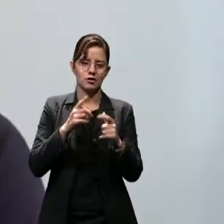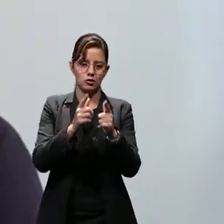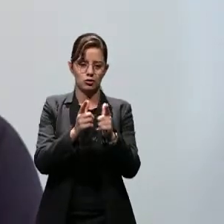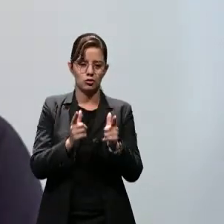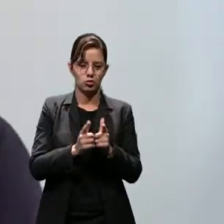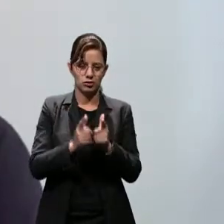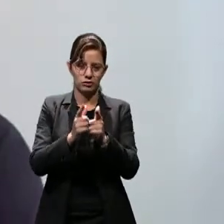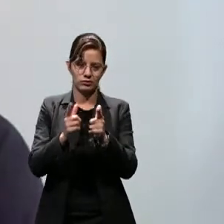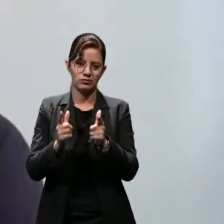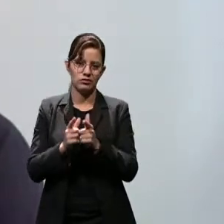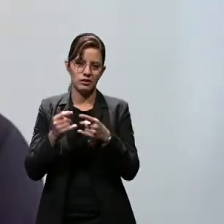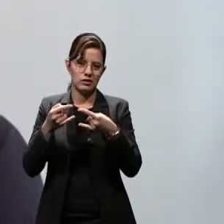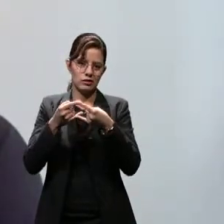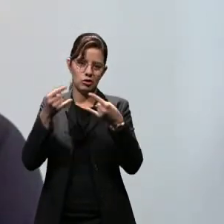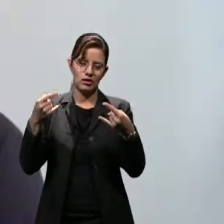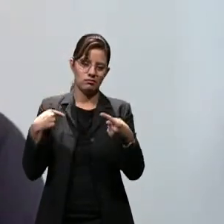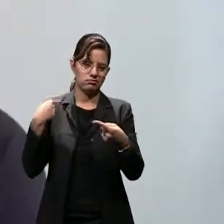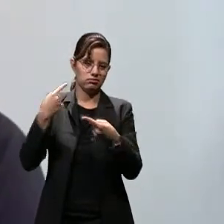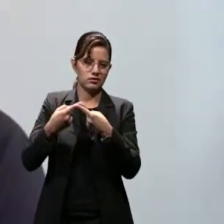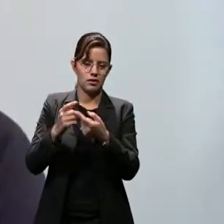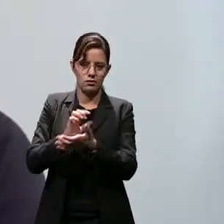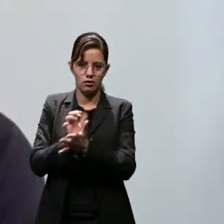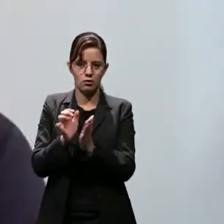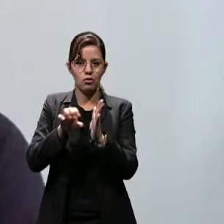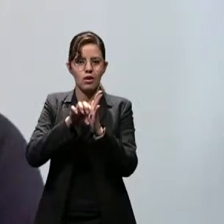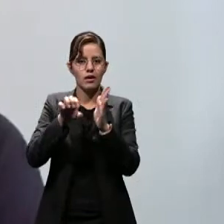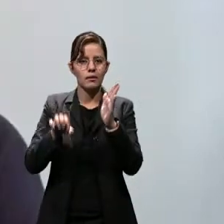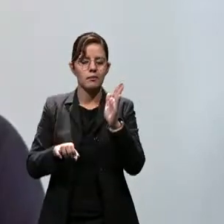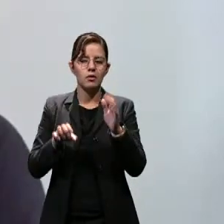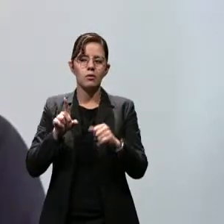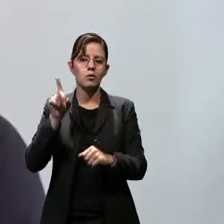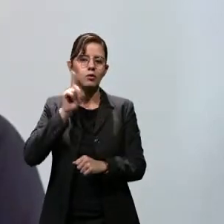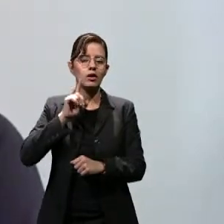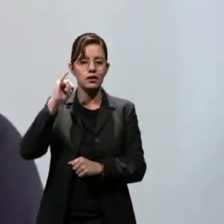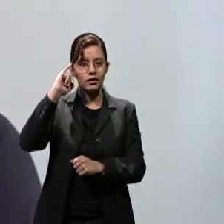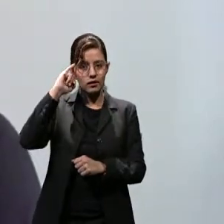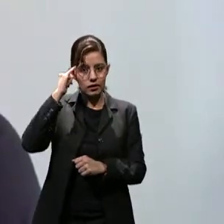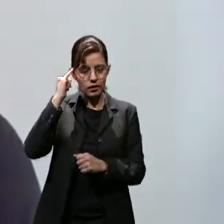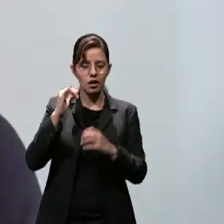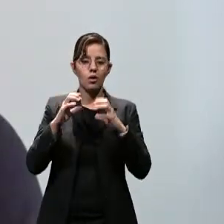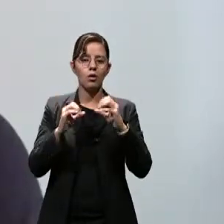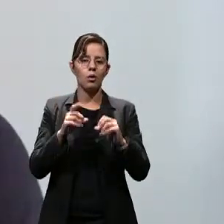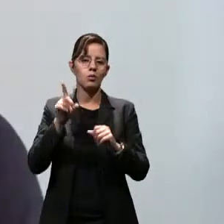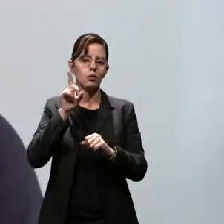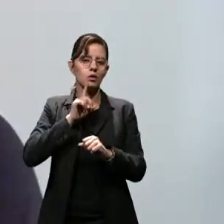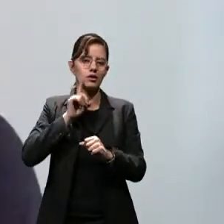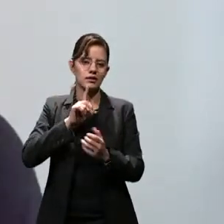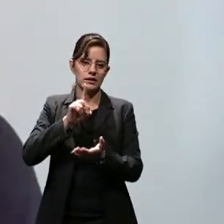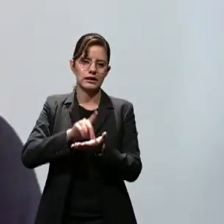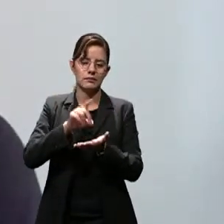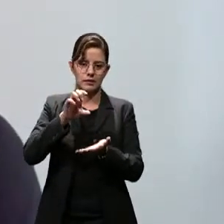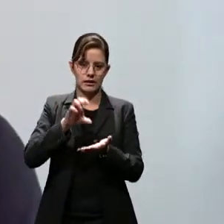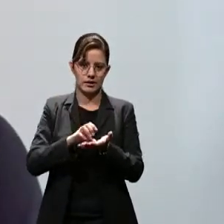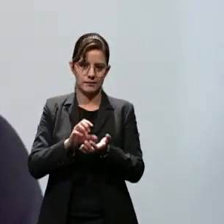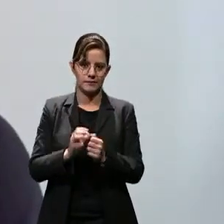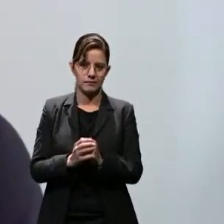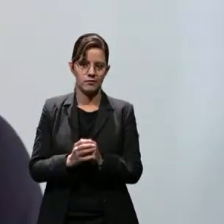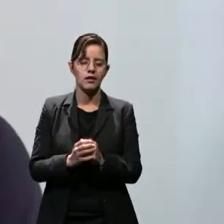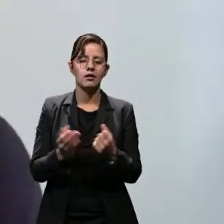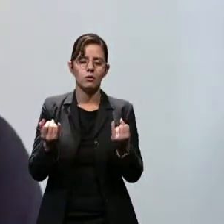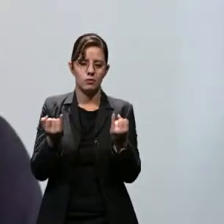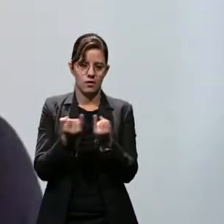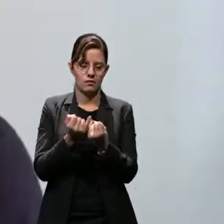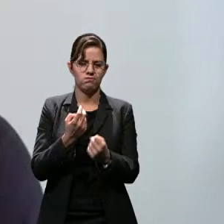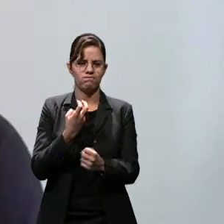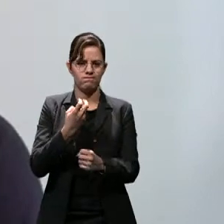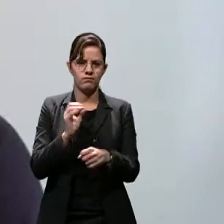approach to women, for example, with indigenous women or women that have some kind of disability. So now